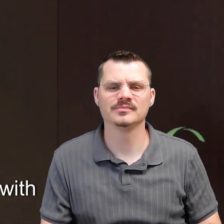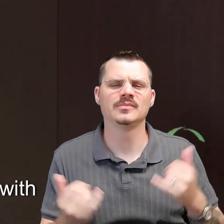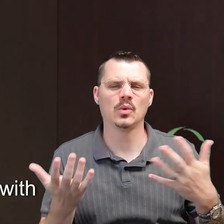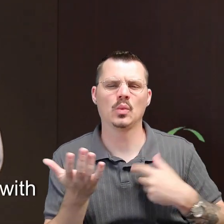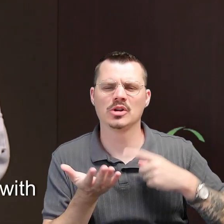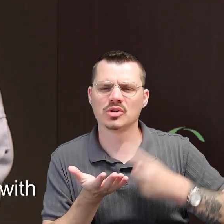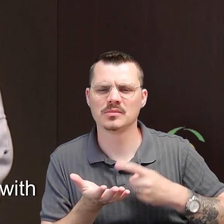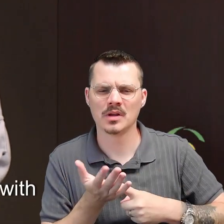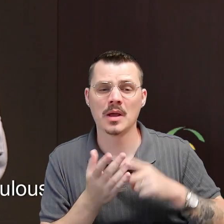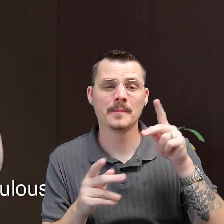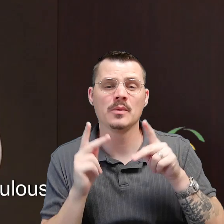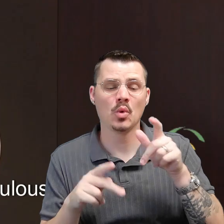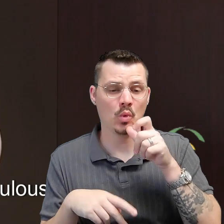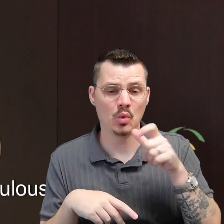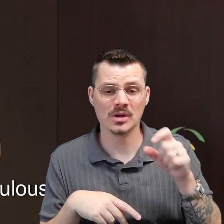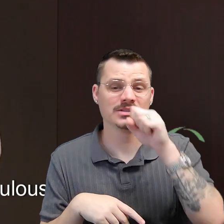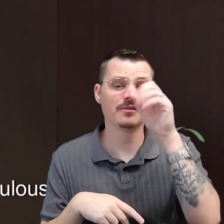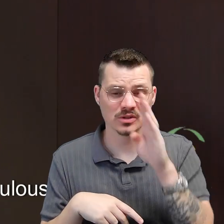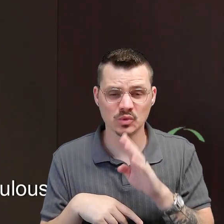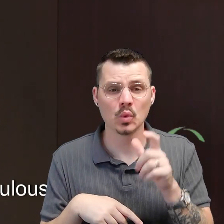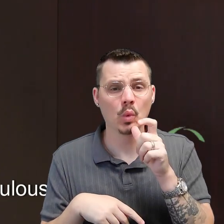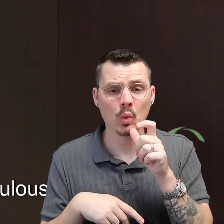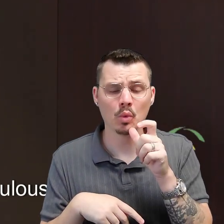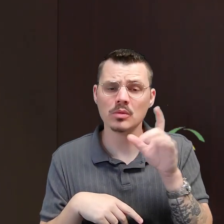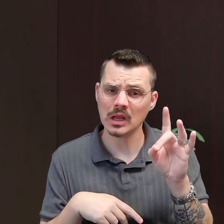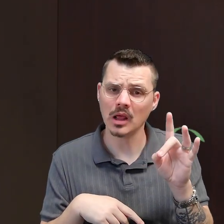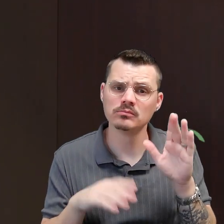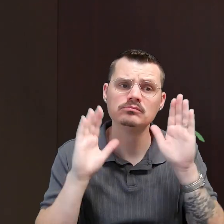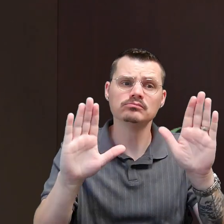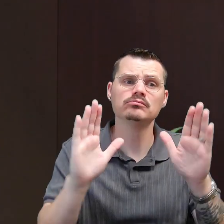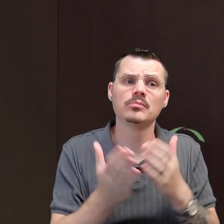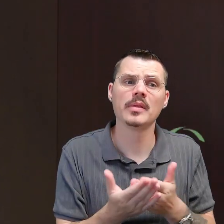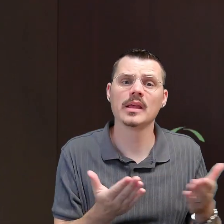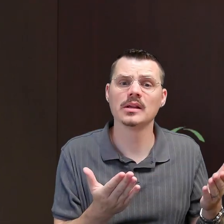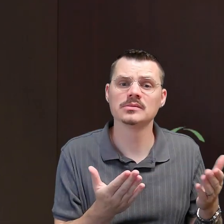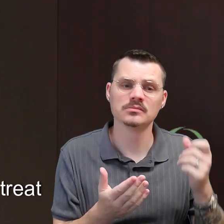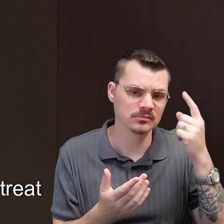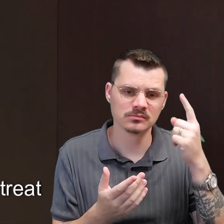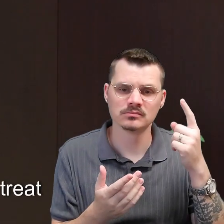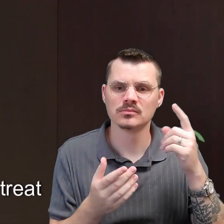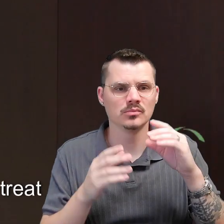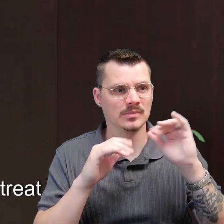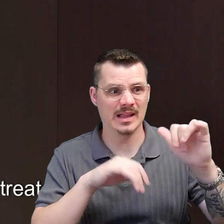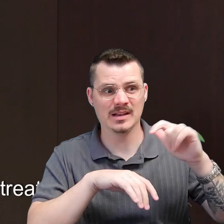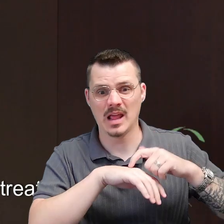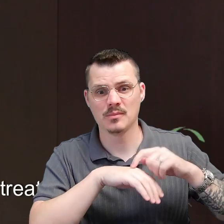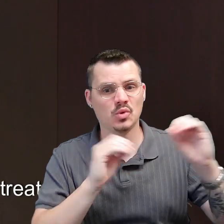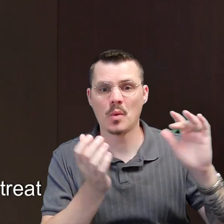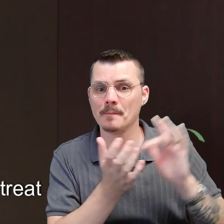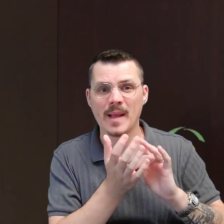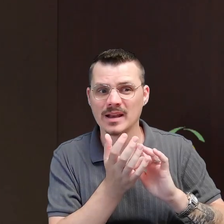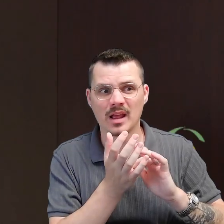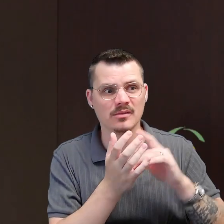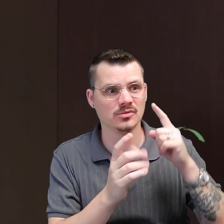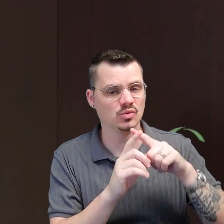what do we talk about? People with schizophrenia who did some pretty fabulous things even in the times when there was no medicine to